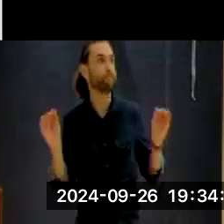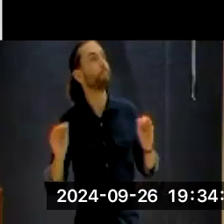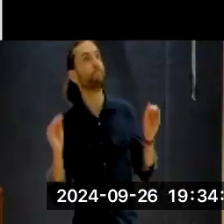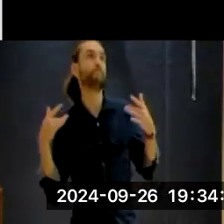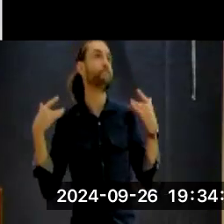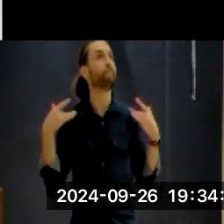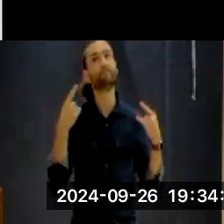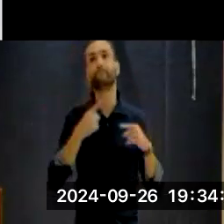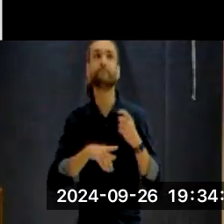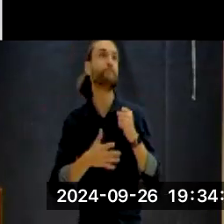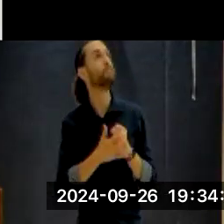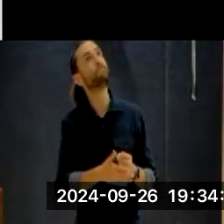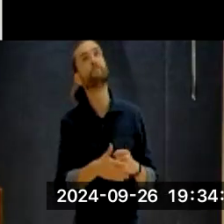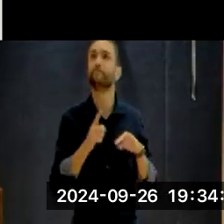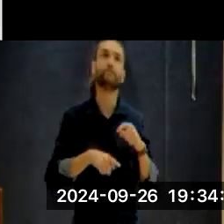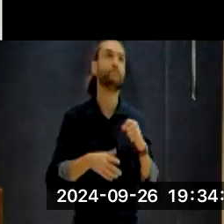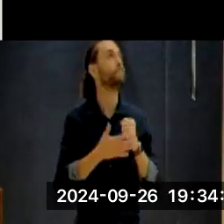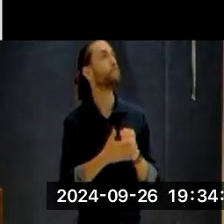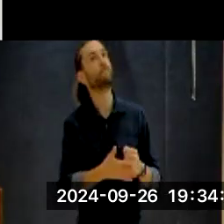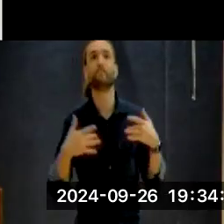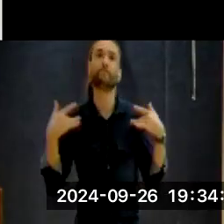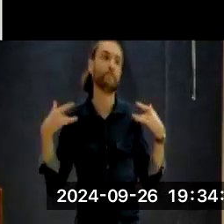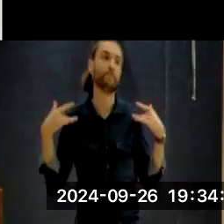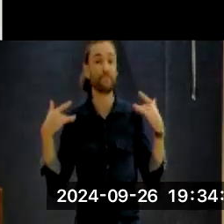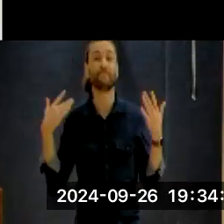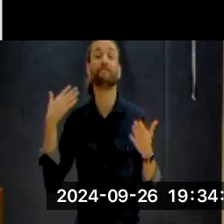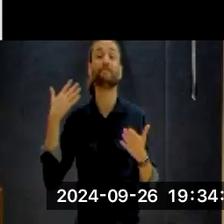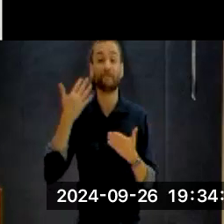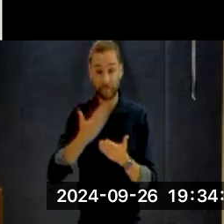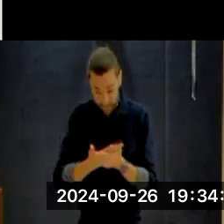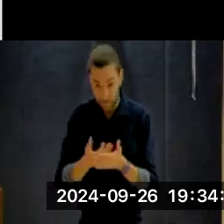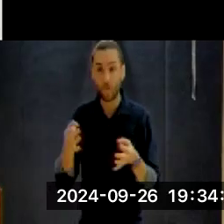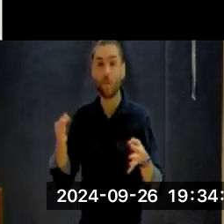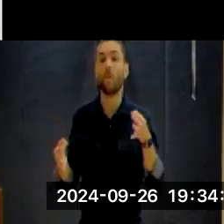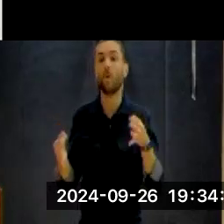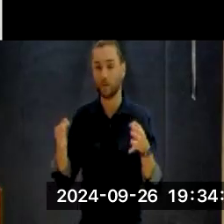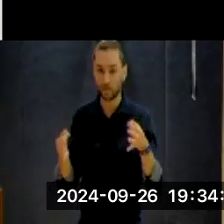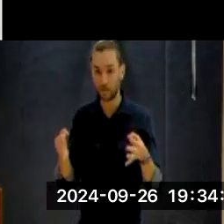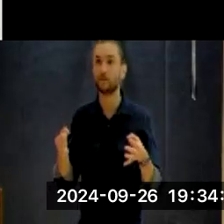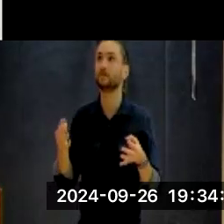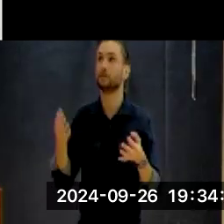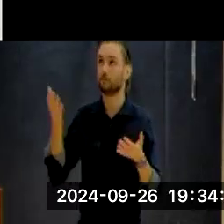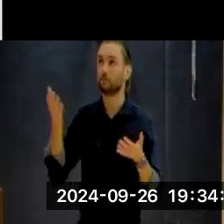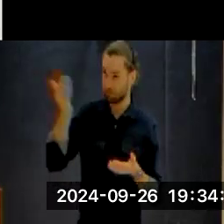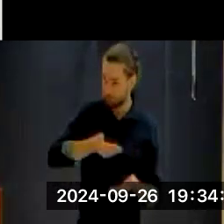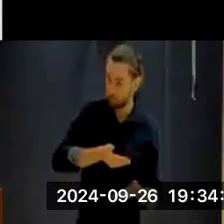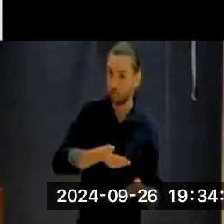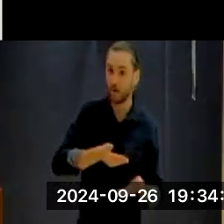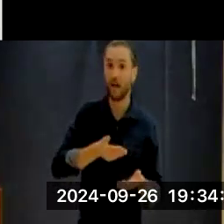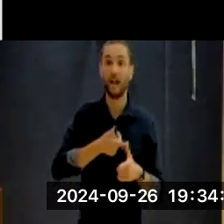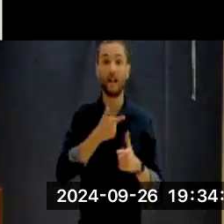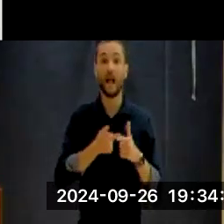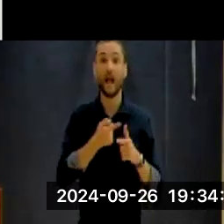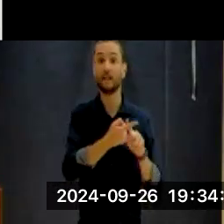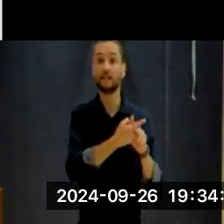about it. Not our problem. We finally ended up going to the courts where we were directed. Then he disappeared. We had